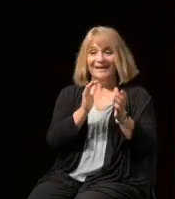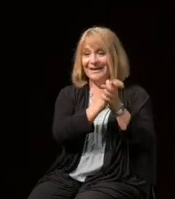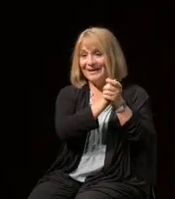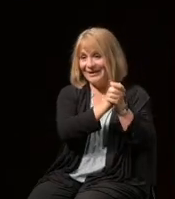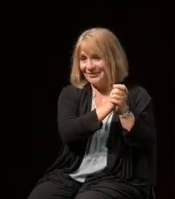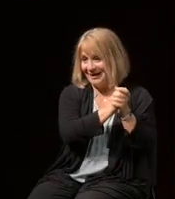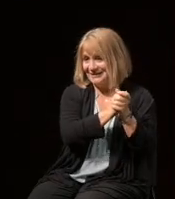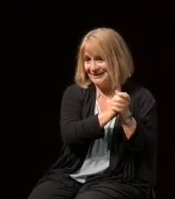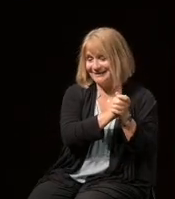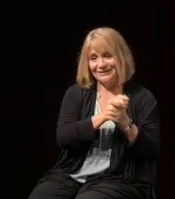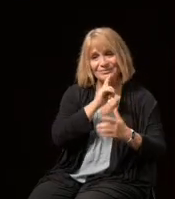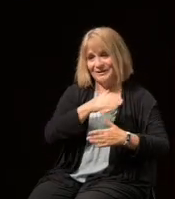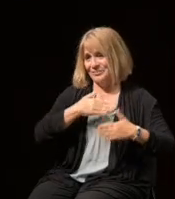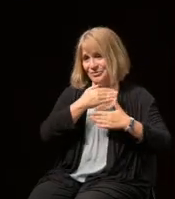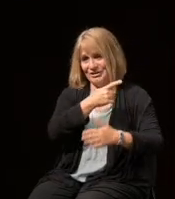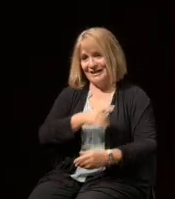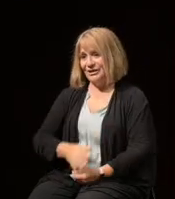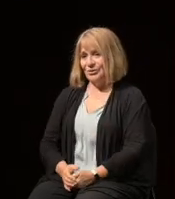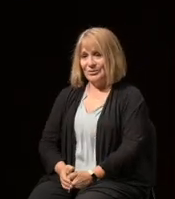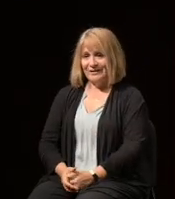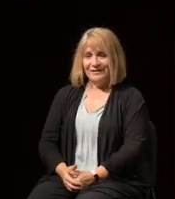Congratulations, Mylea. We appreciate you.